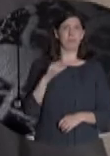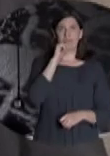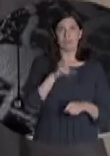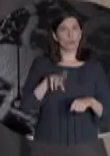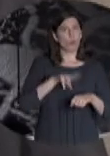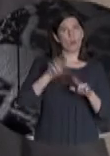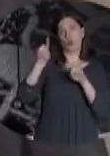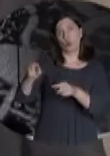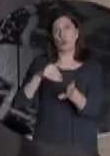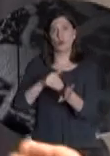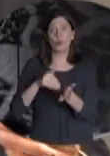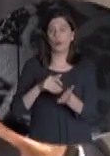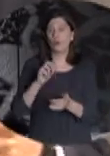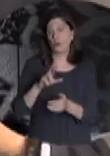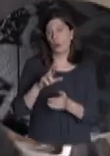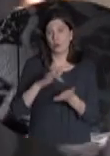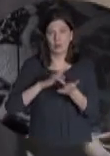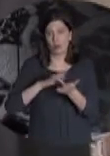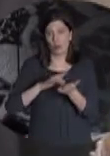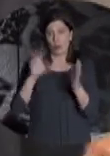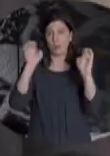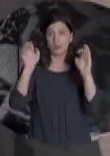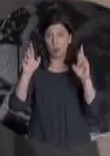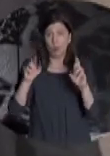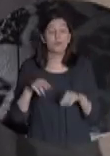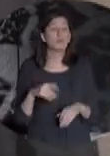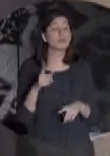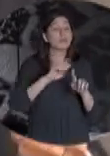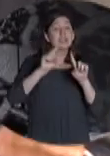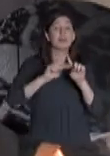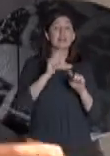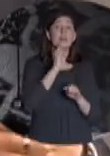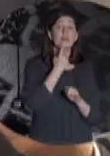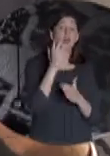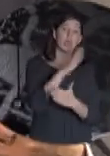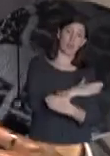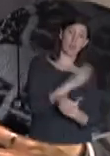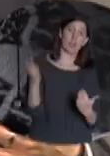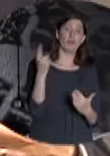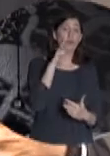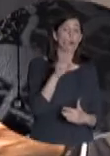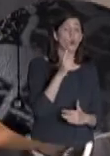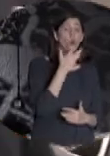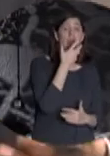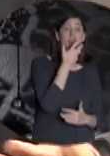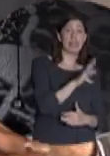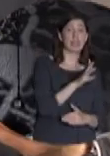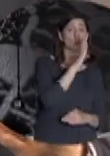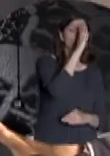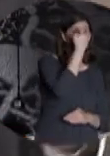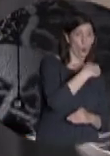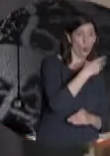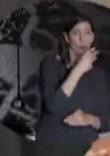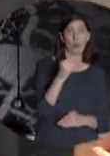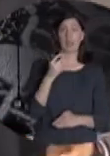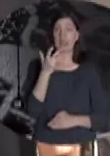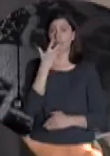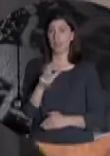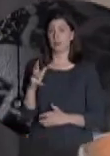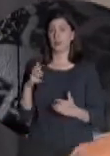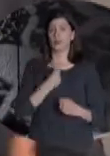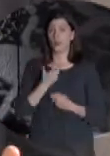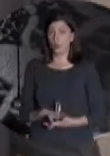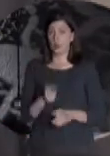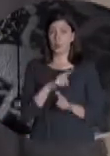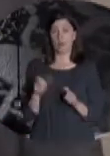me. There are different levels of severity, like you mentioned, between heat strokes and heat exhaustion and all these types of things,